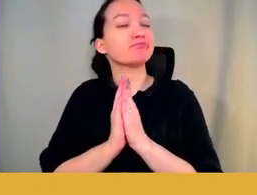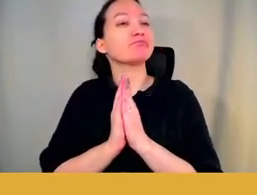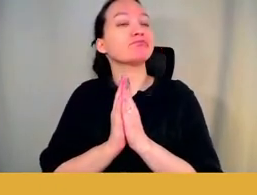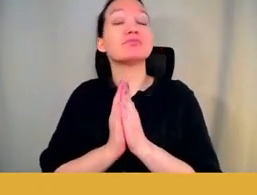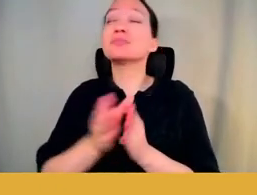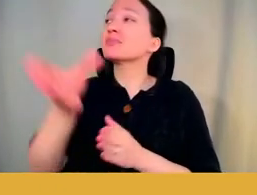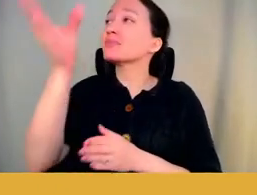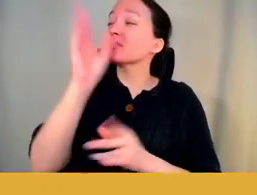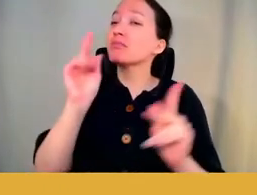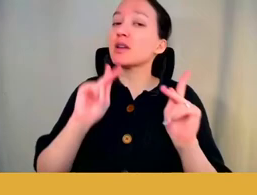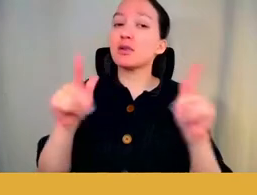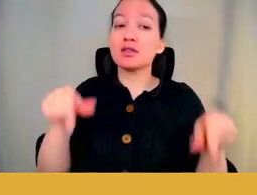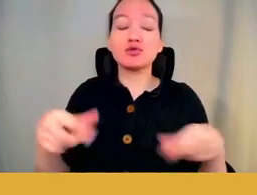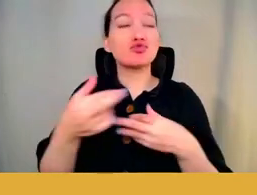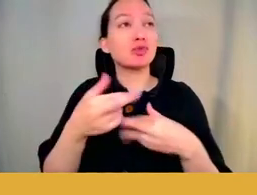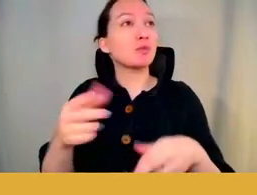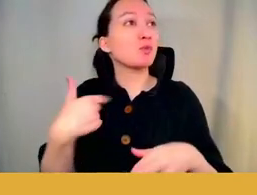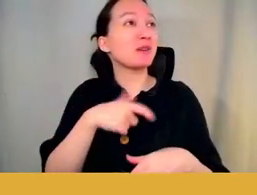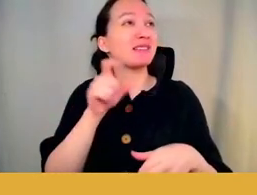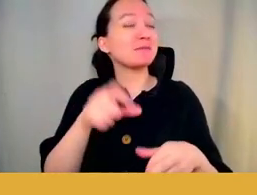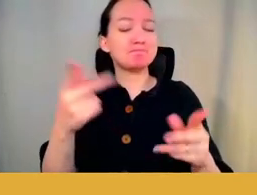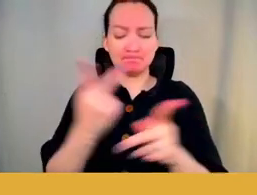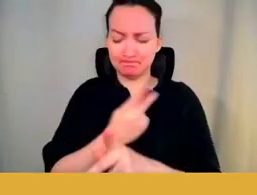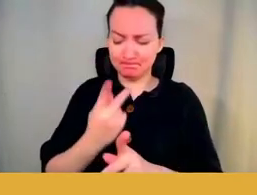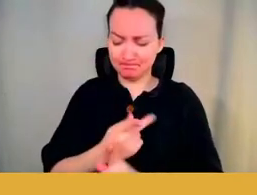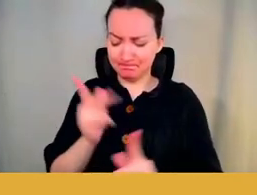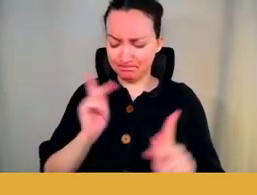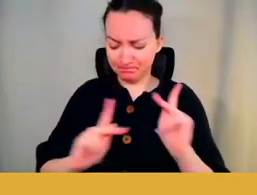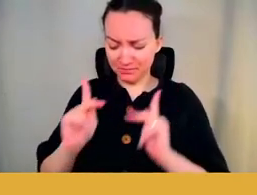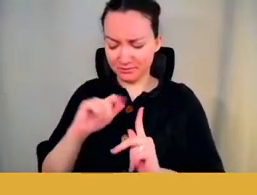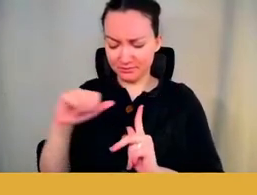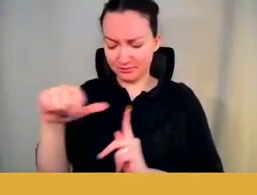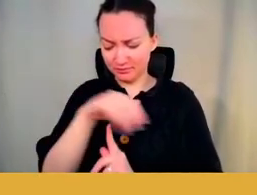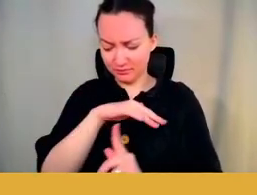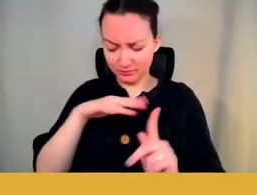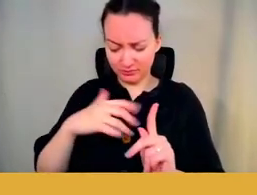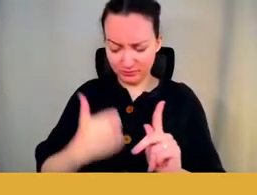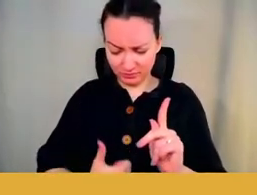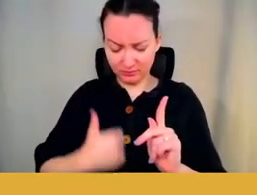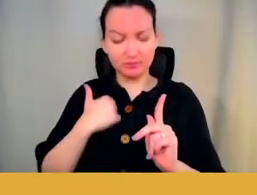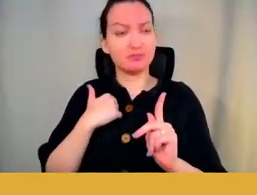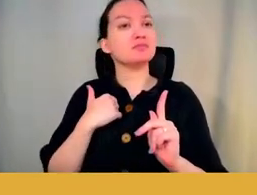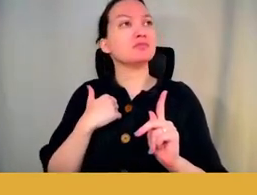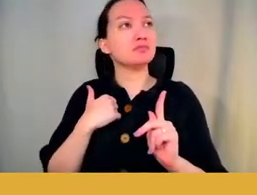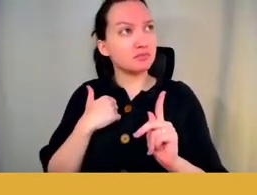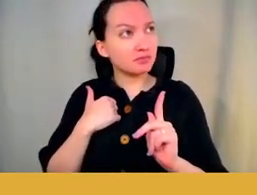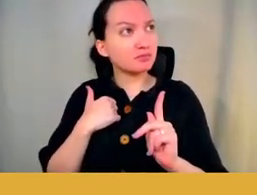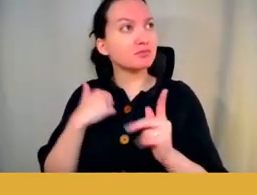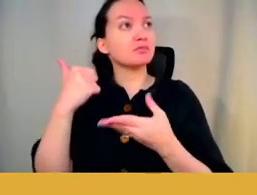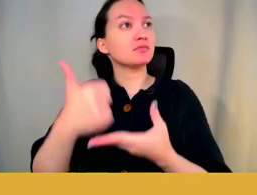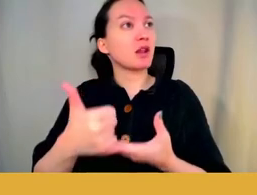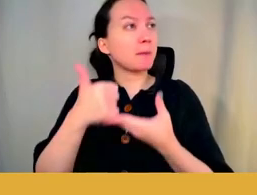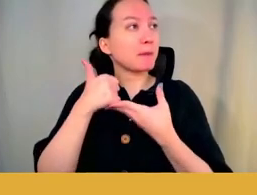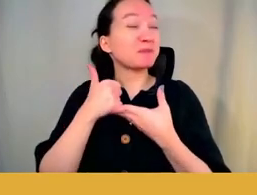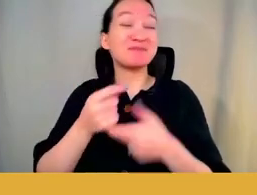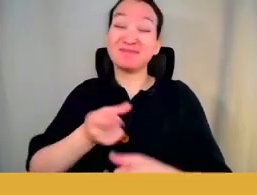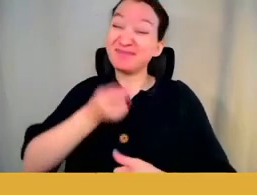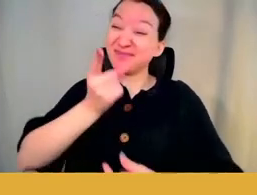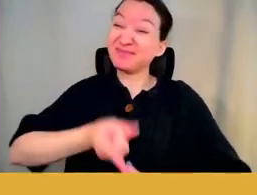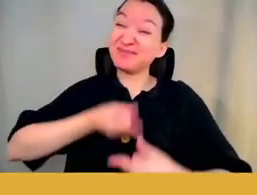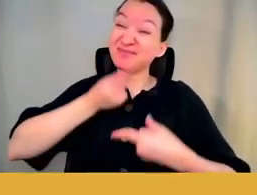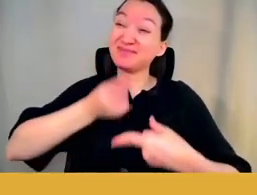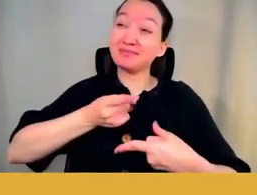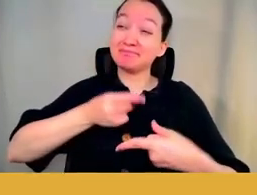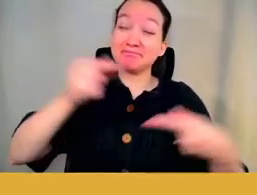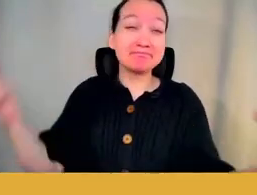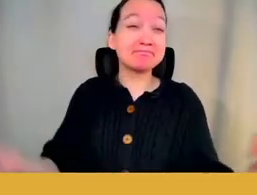God, for those of us in this room that we really need to take inventory of people in our life, God, help us to do that. That's a hard thing. That's a